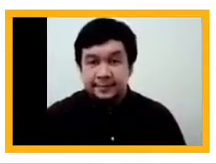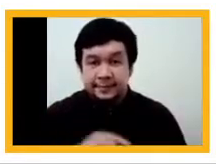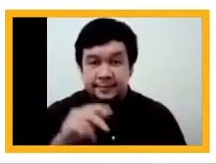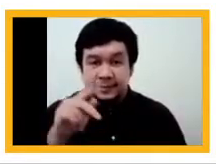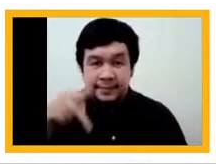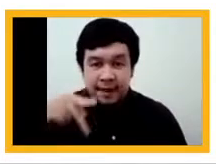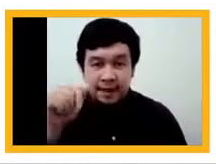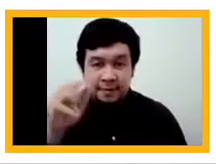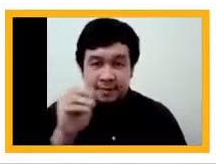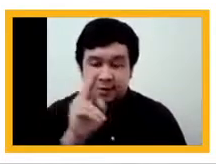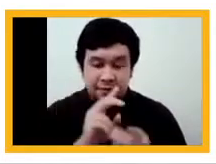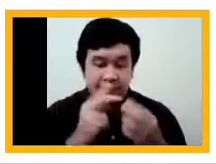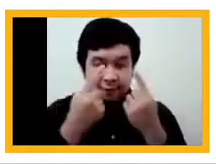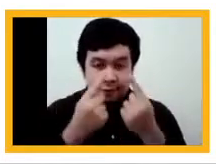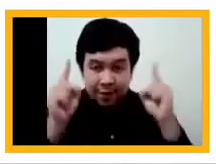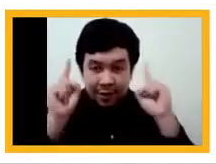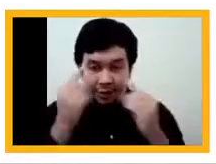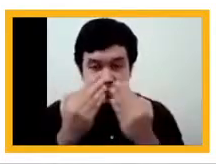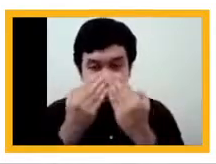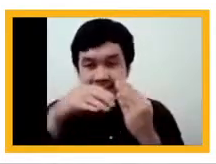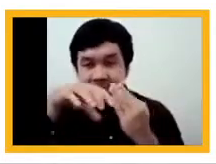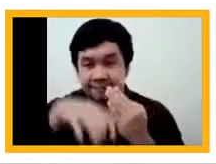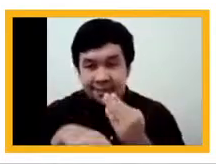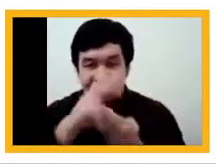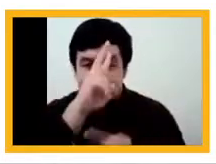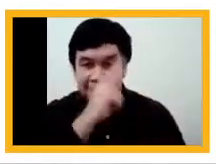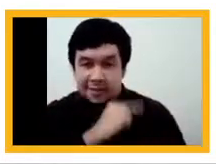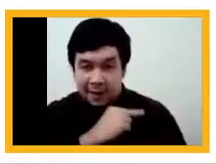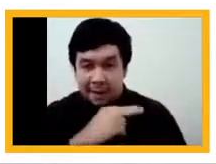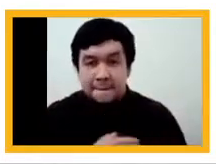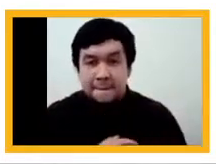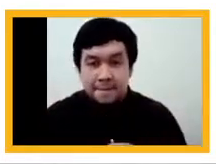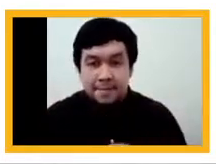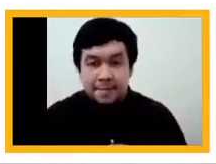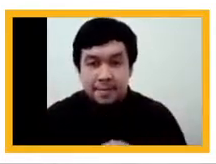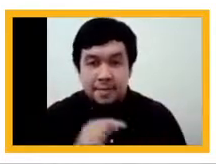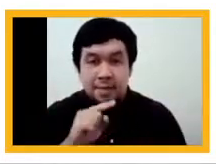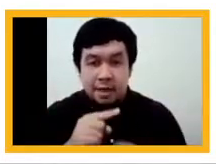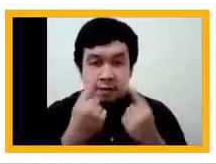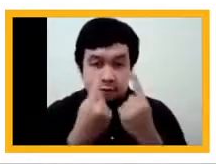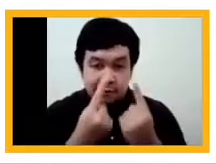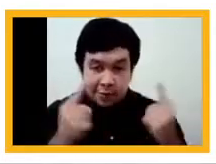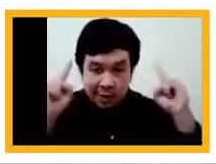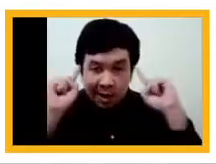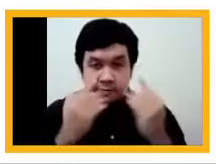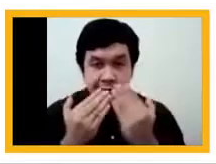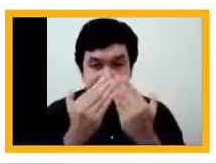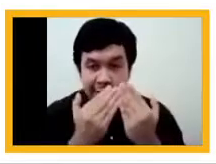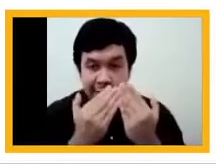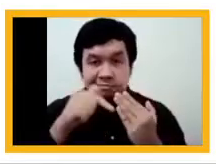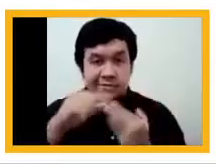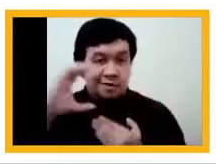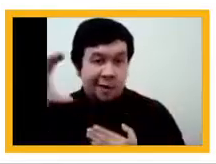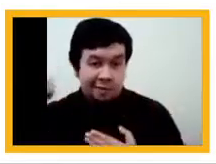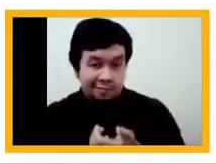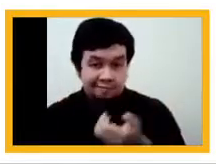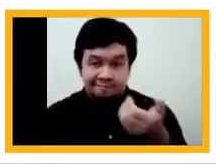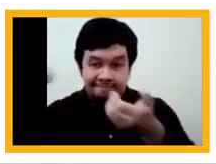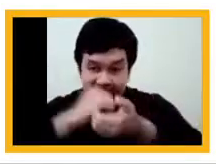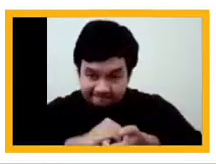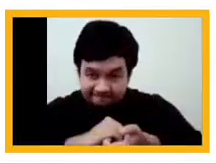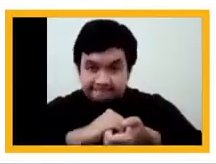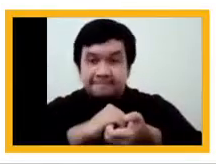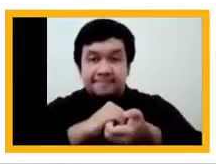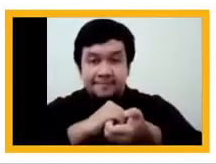my presentation today is Improve University Industry Cooperation, Why and How. First of all, why do we need to